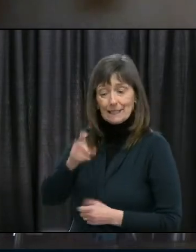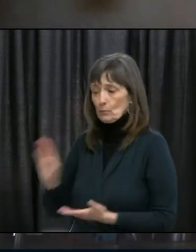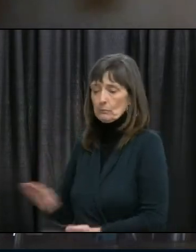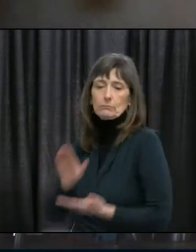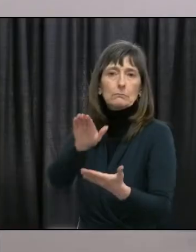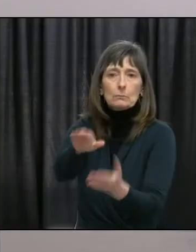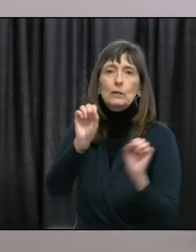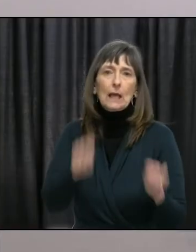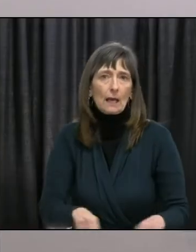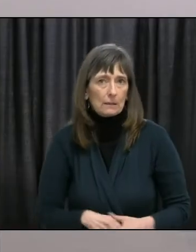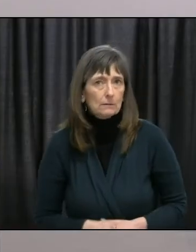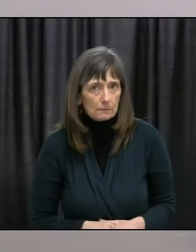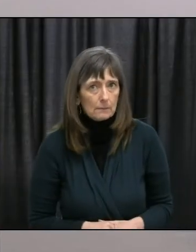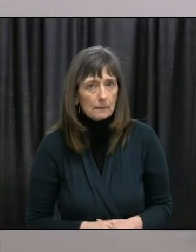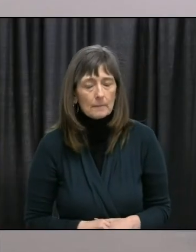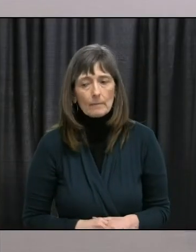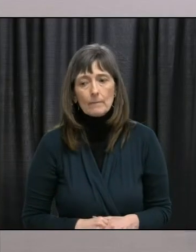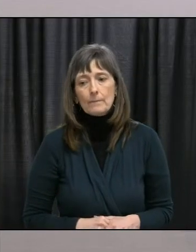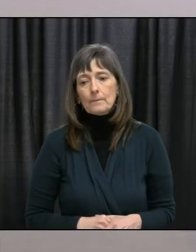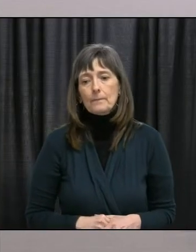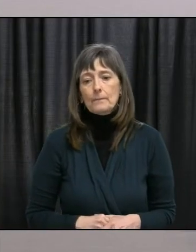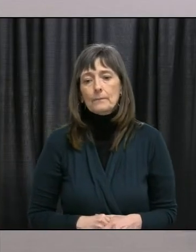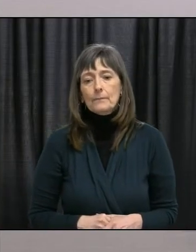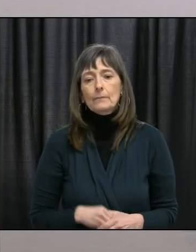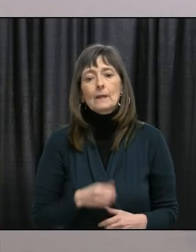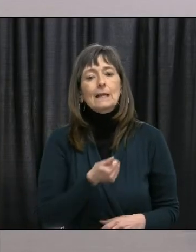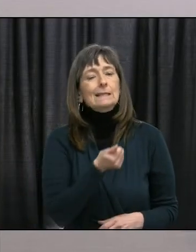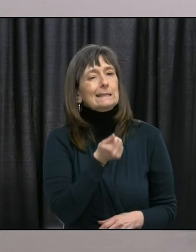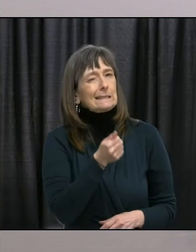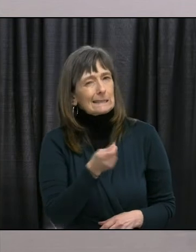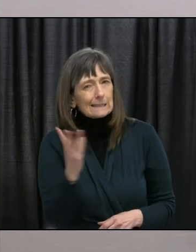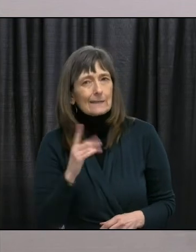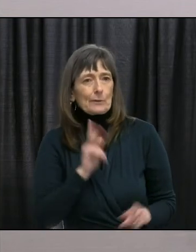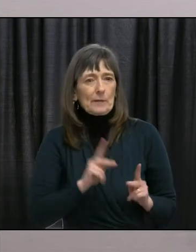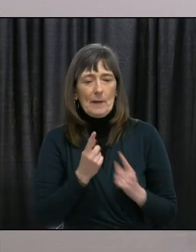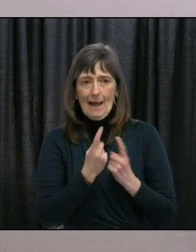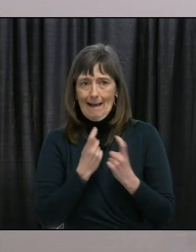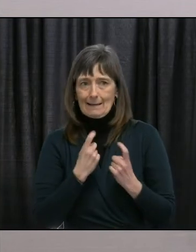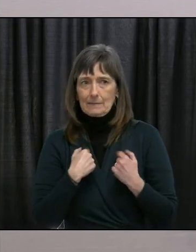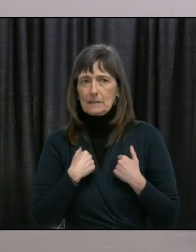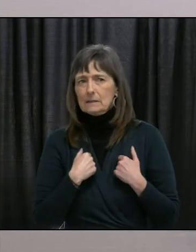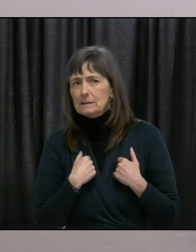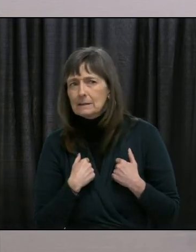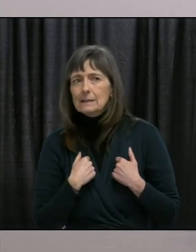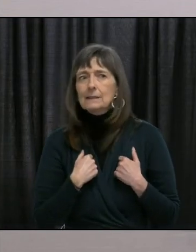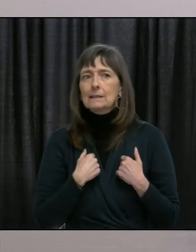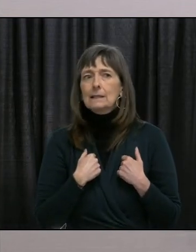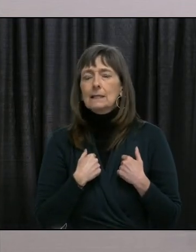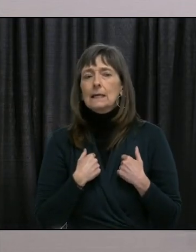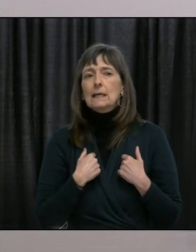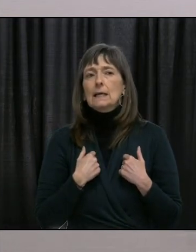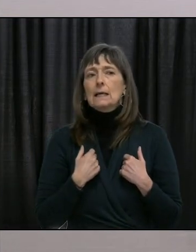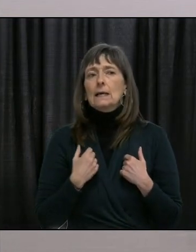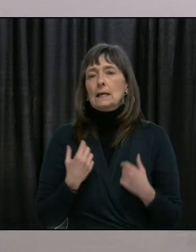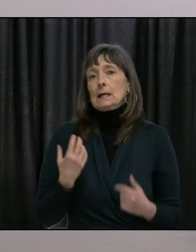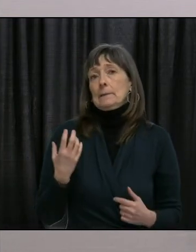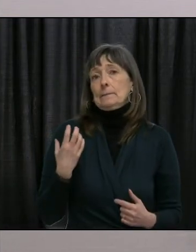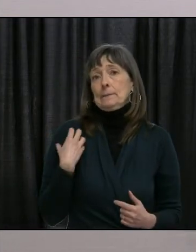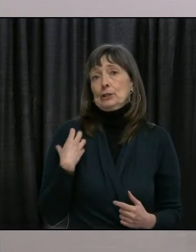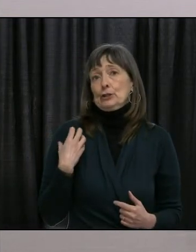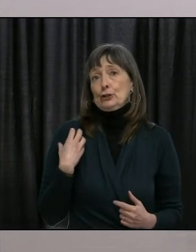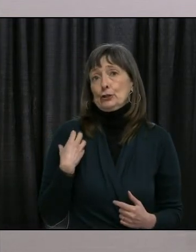Thank you. And I've received this question from multiple people now in the public. They're wondering what the rules for cabinet ministers traveling to and from their